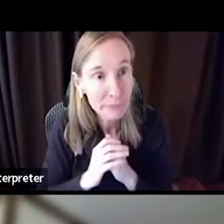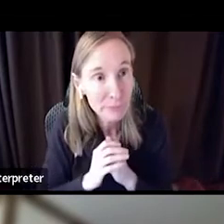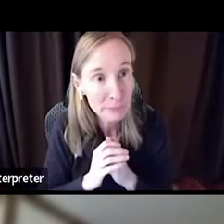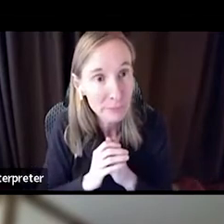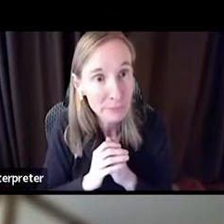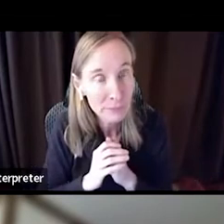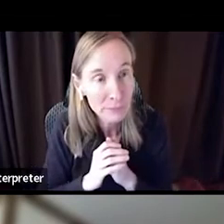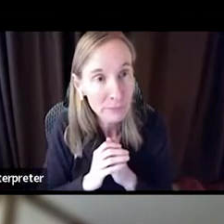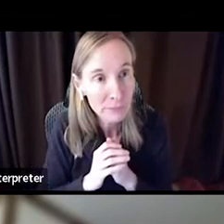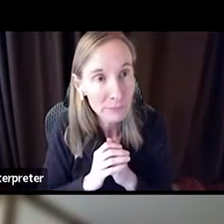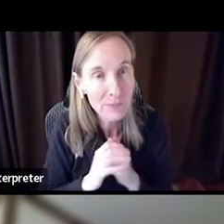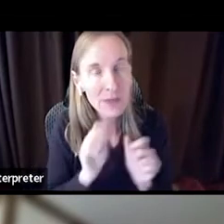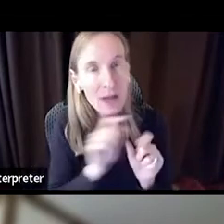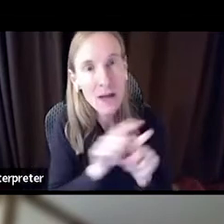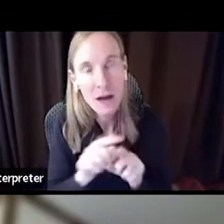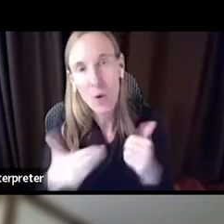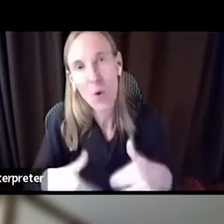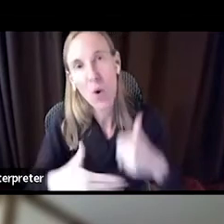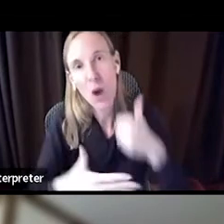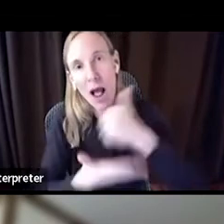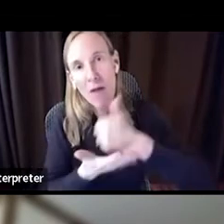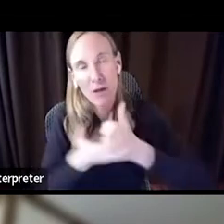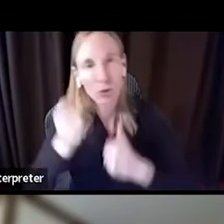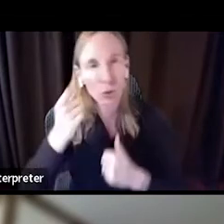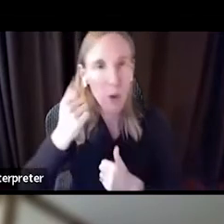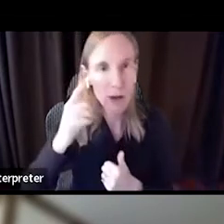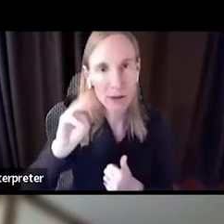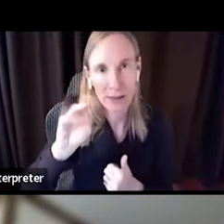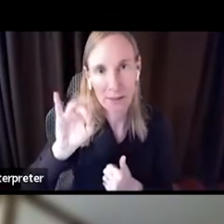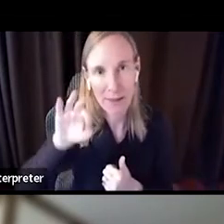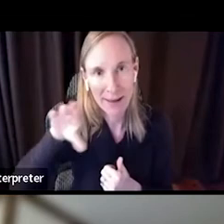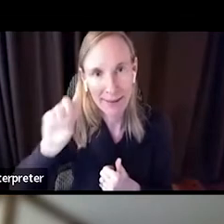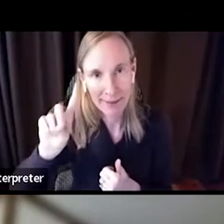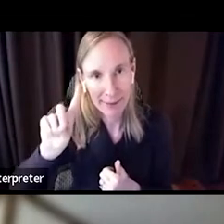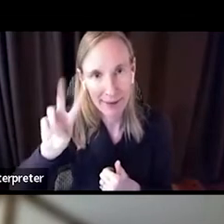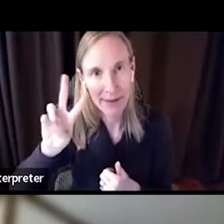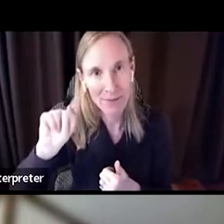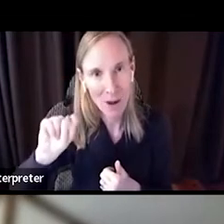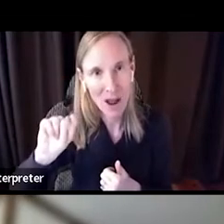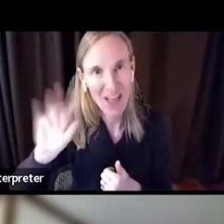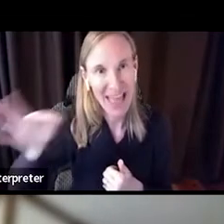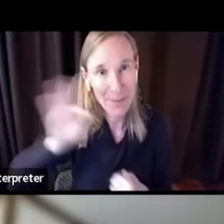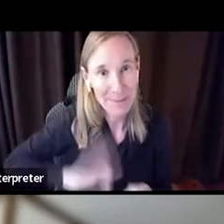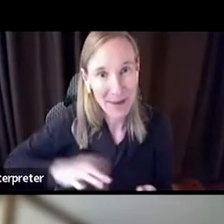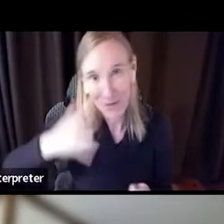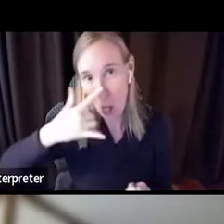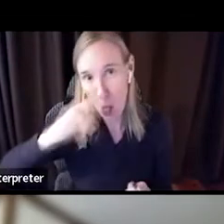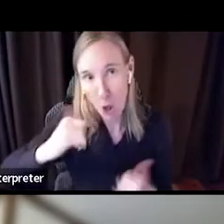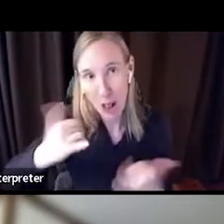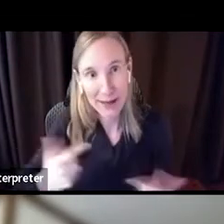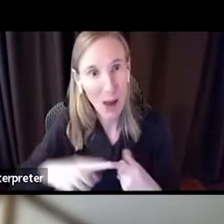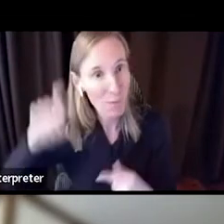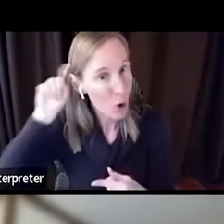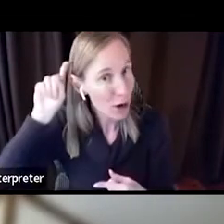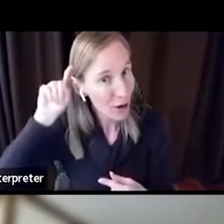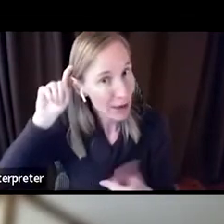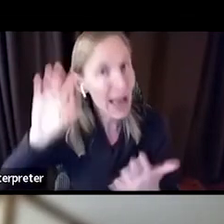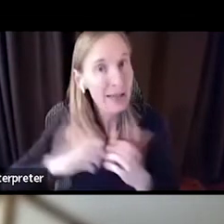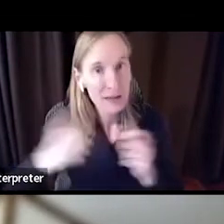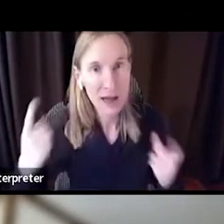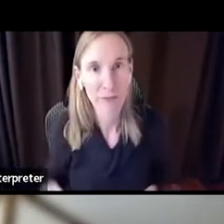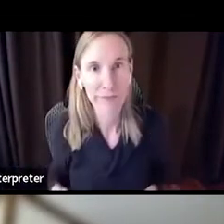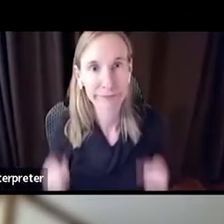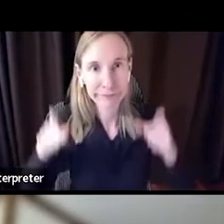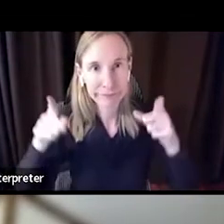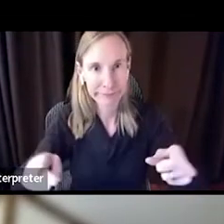it's very useful to understand what the Vermont Medicaid benefit is currently and how that mirrors or interacts with